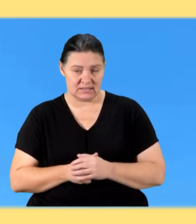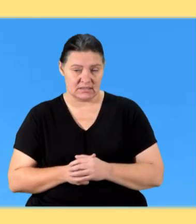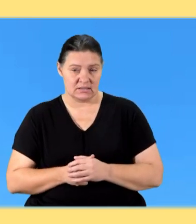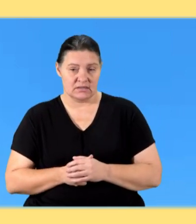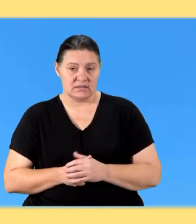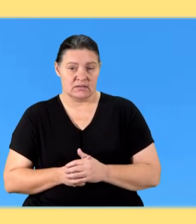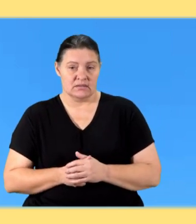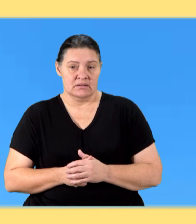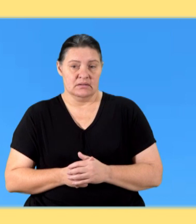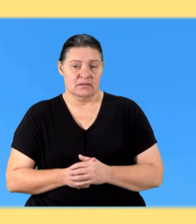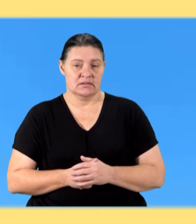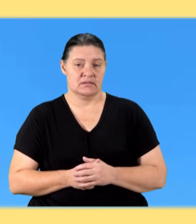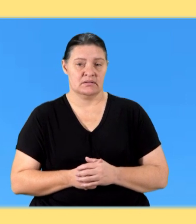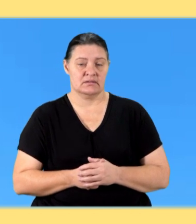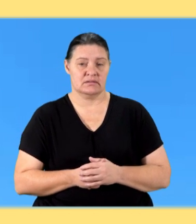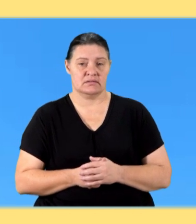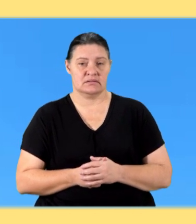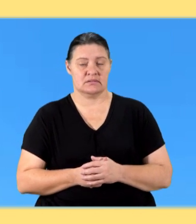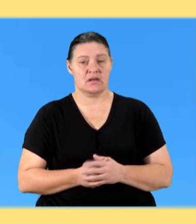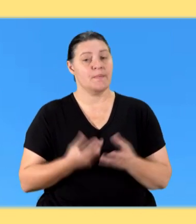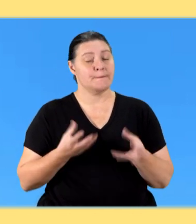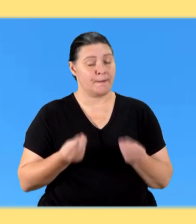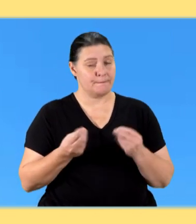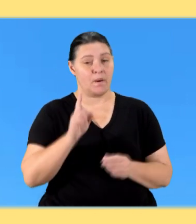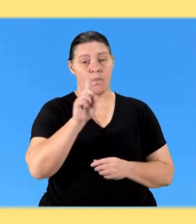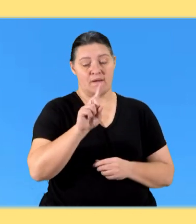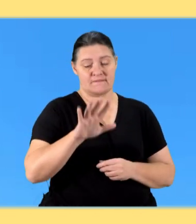156. So I'll come down here and then I get